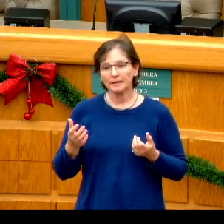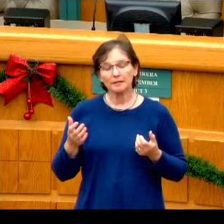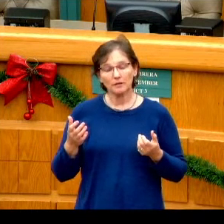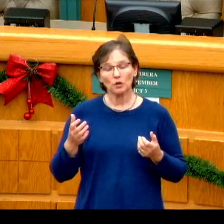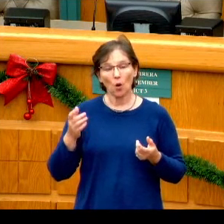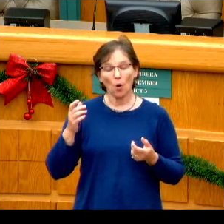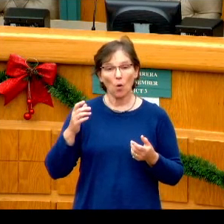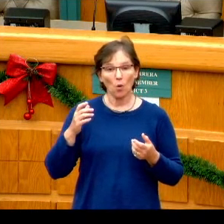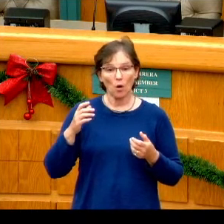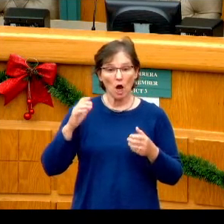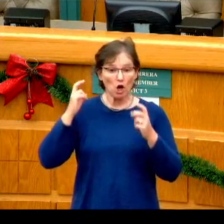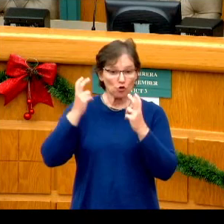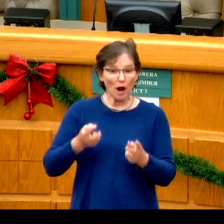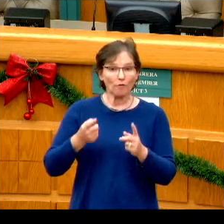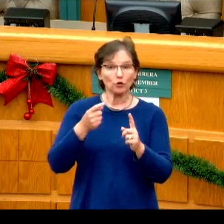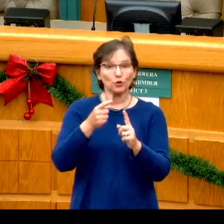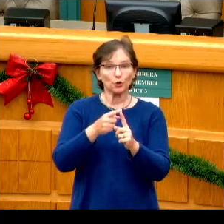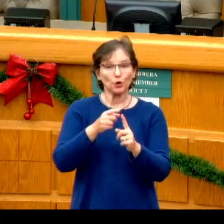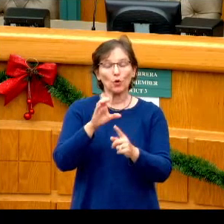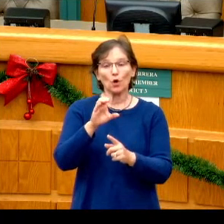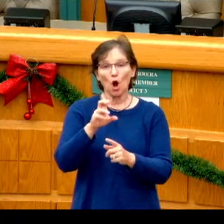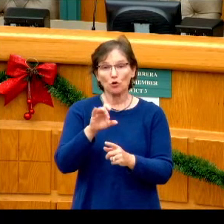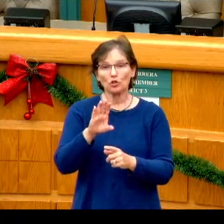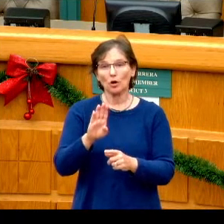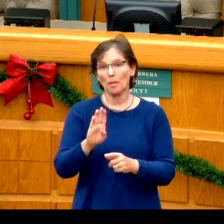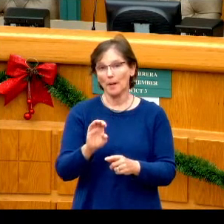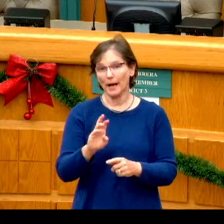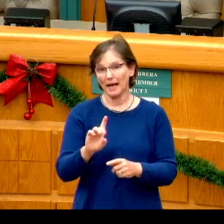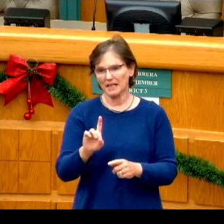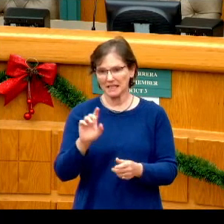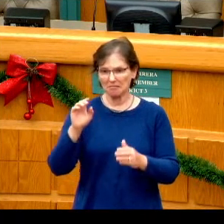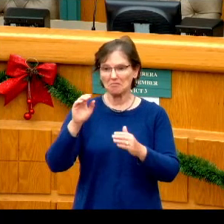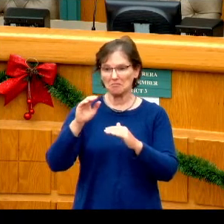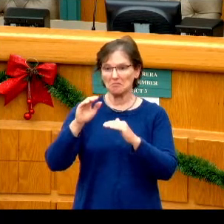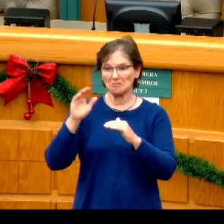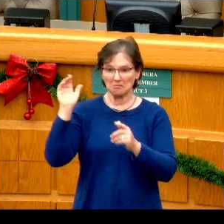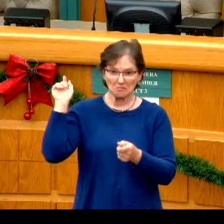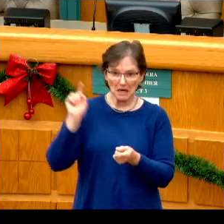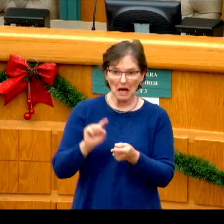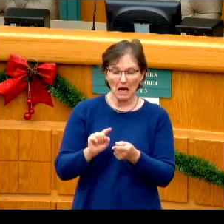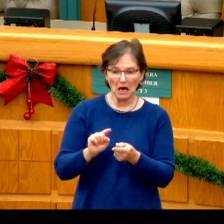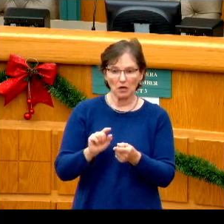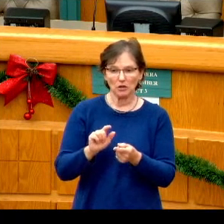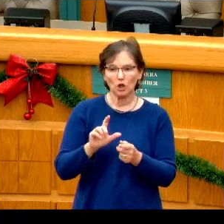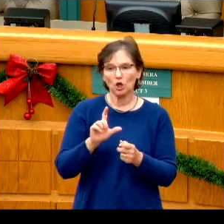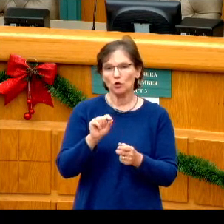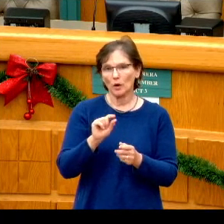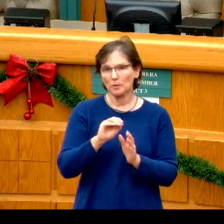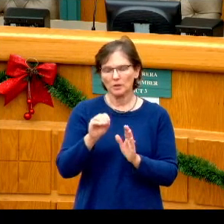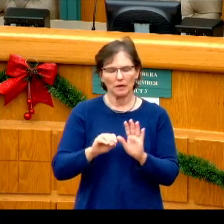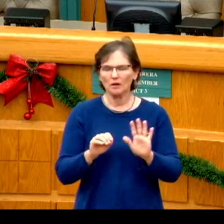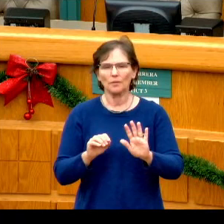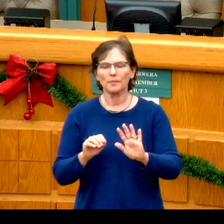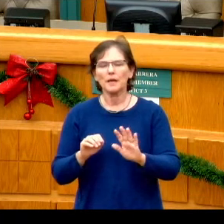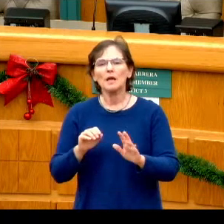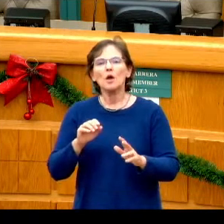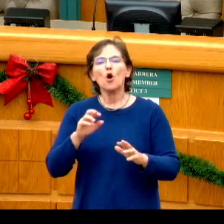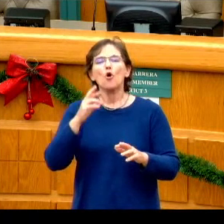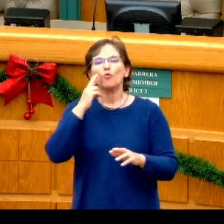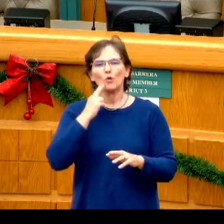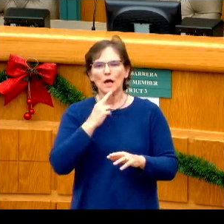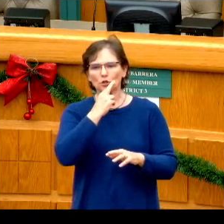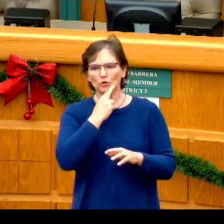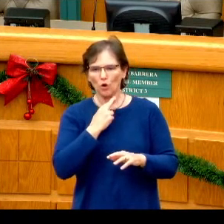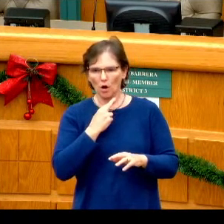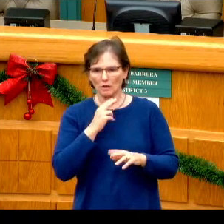down 20%, or it's not travel to the coastal bend, it's visits to restaurants. We're down 20%